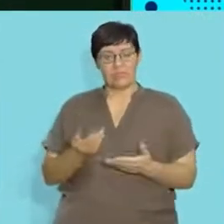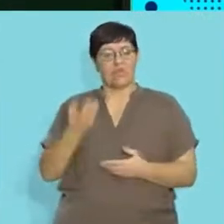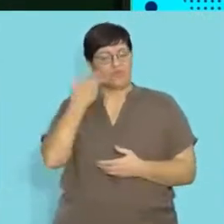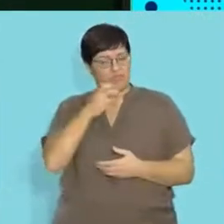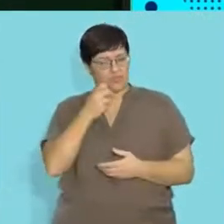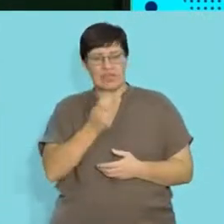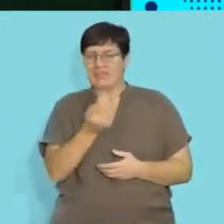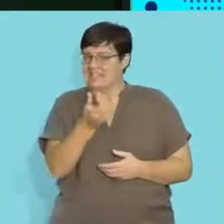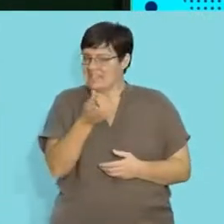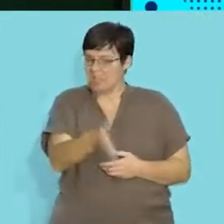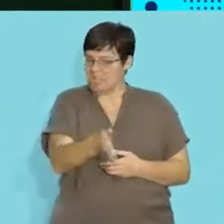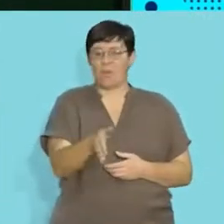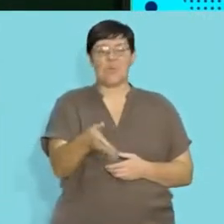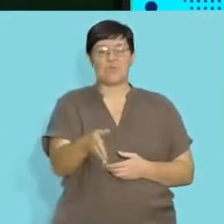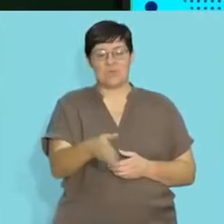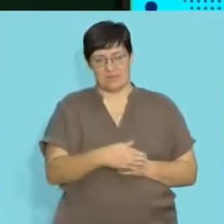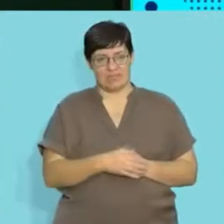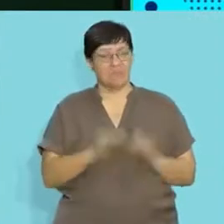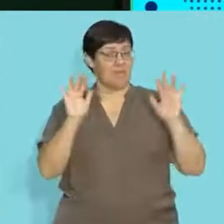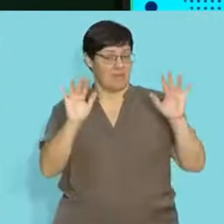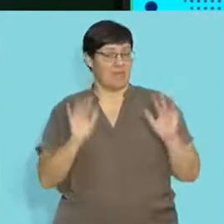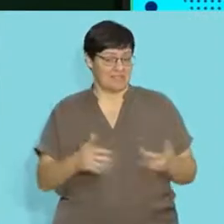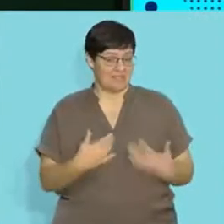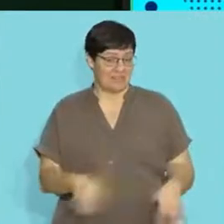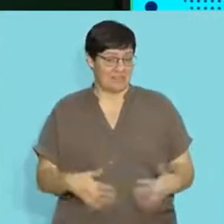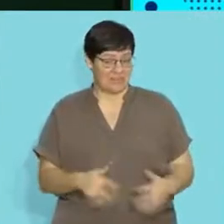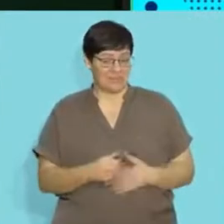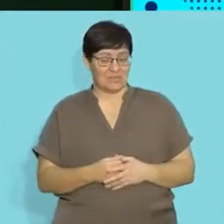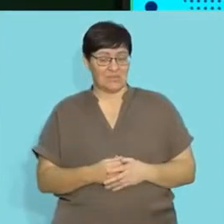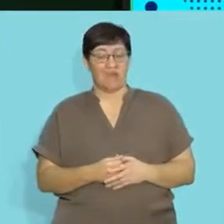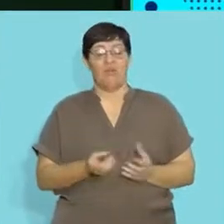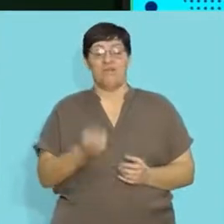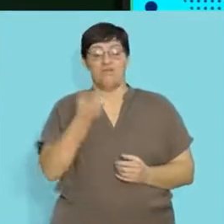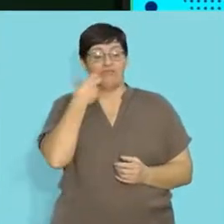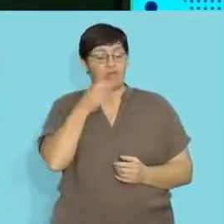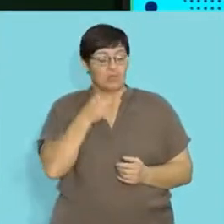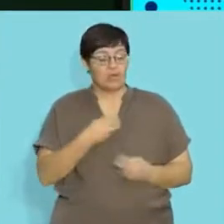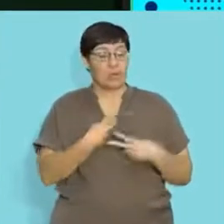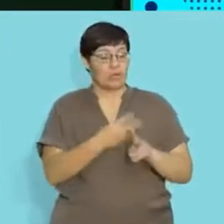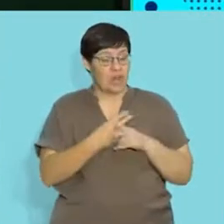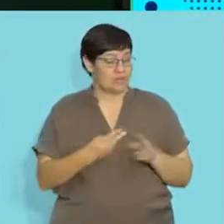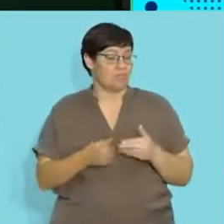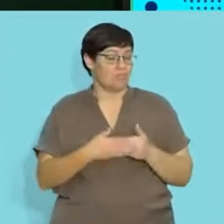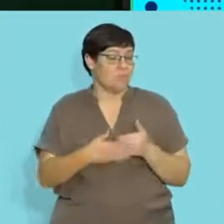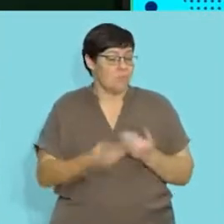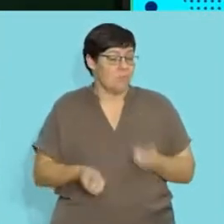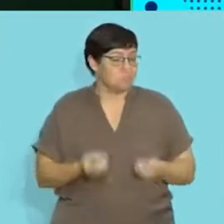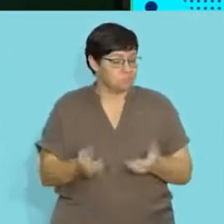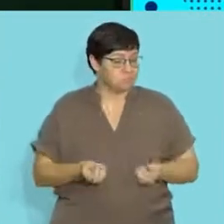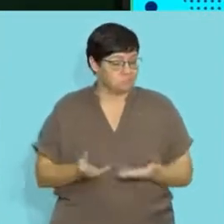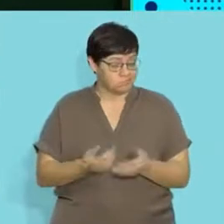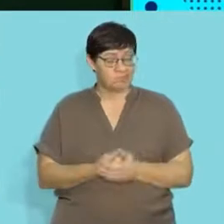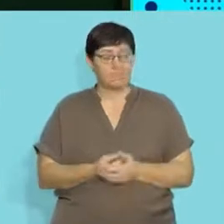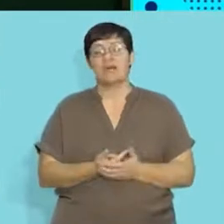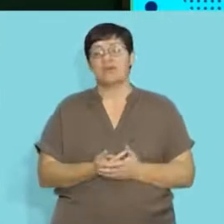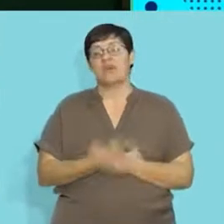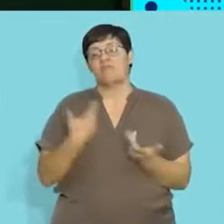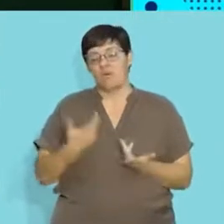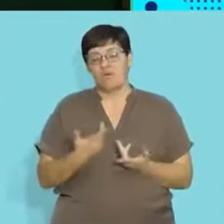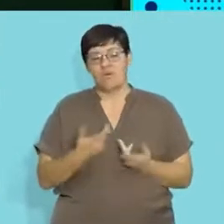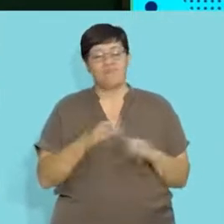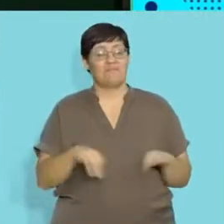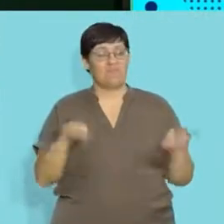seedless. It's amazing. I mean, that has increased the production of the fruit. It's increased the value of the